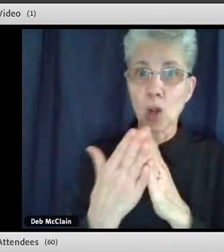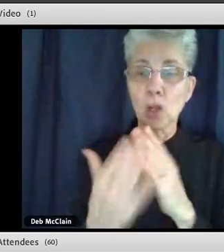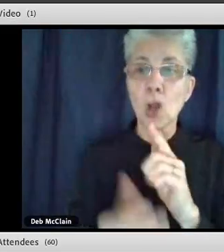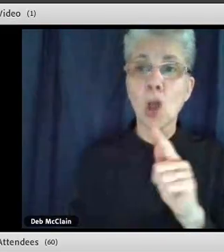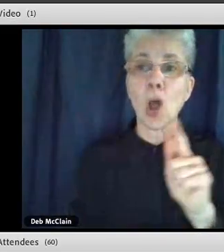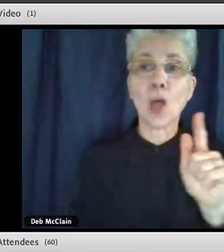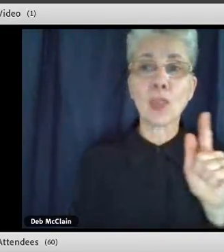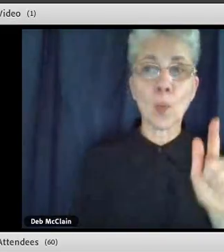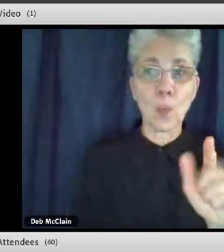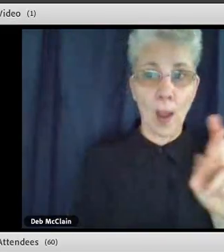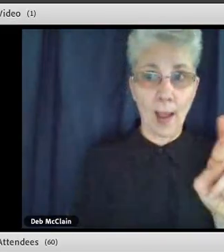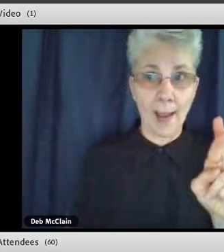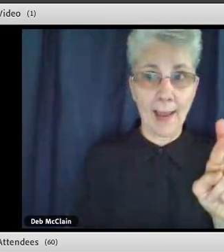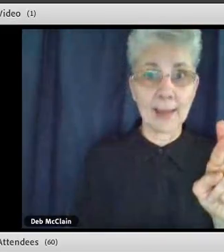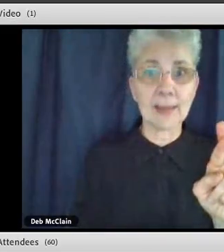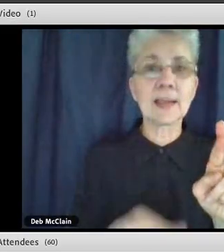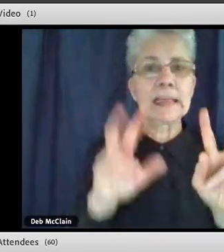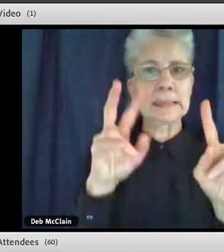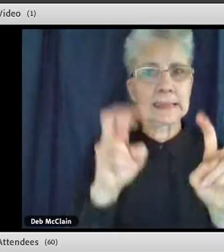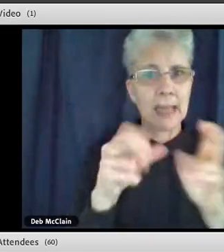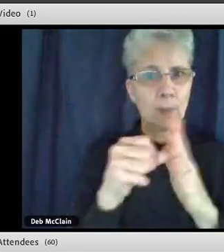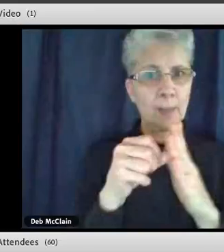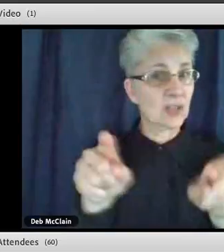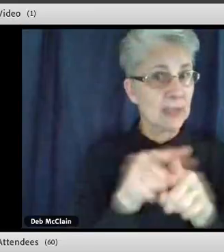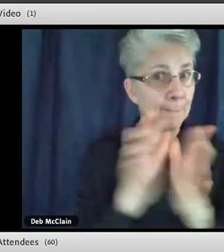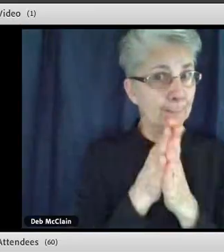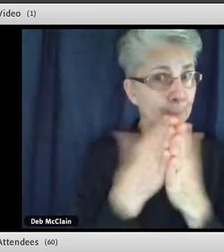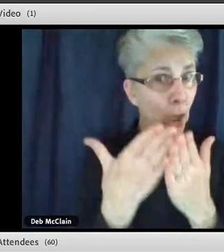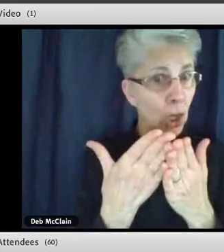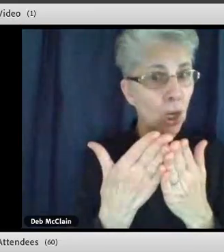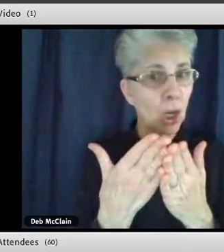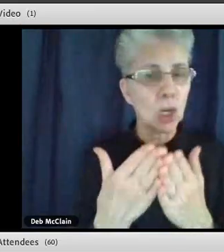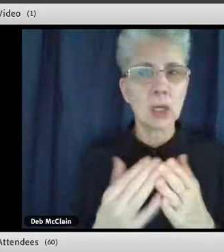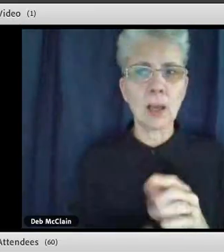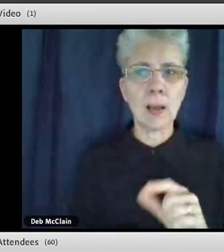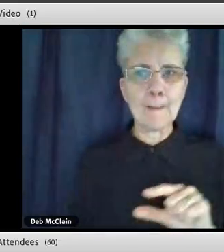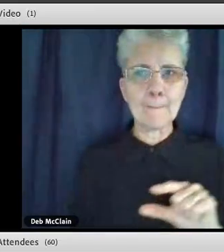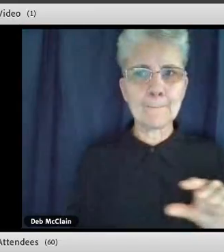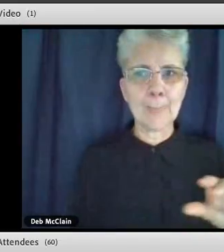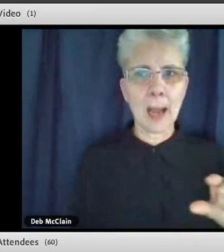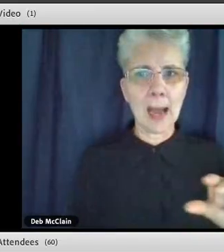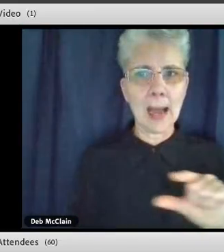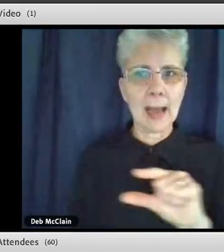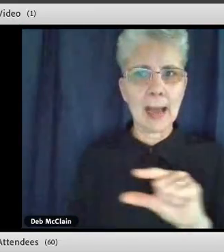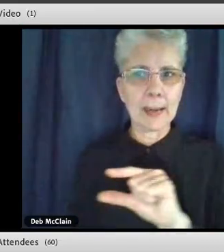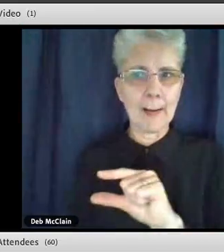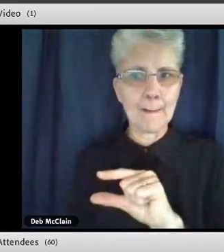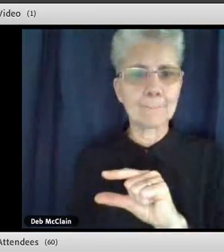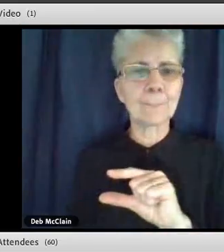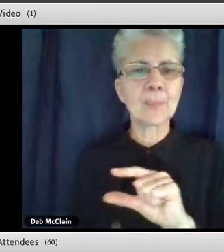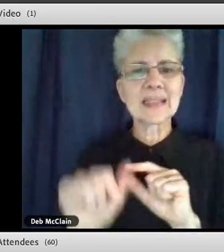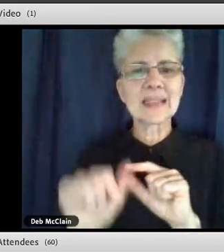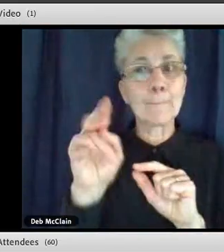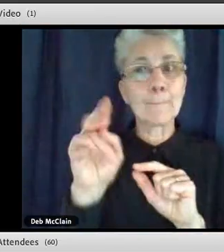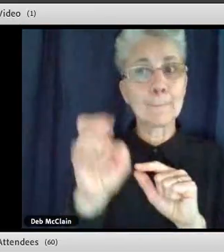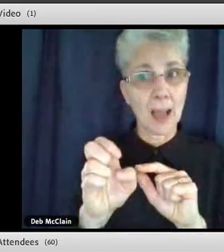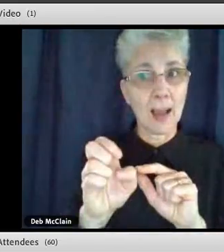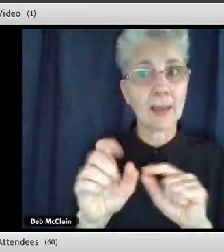same book, and then on the bottom I have a spine of that same book. Okay,